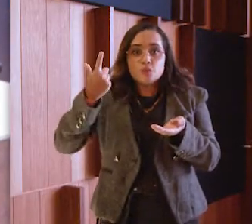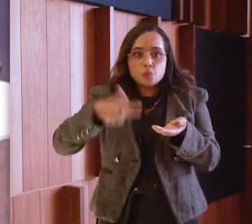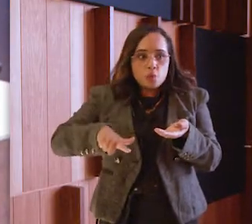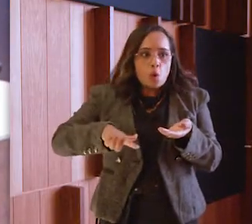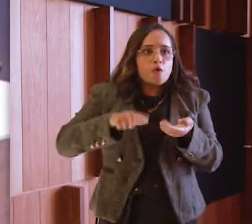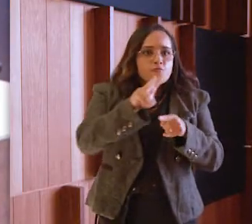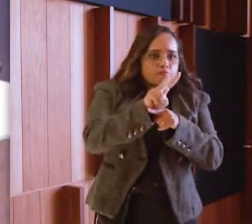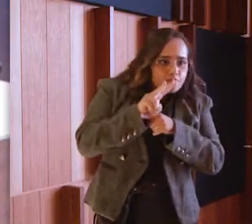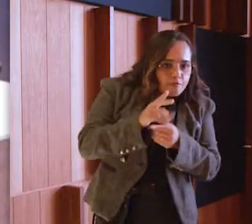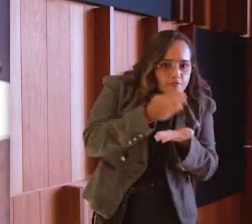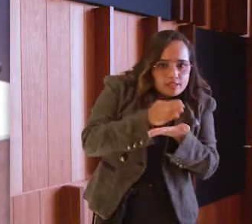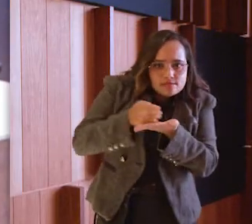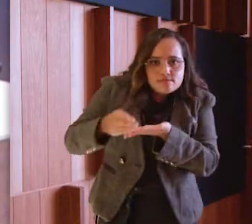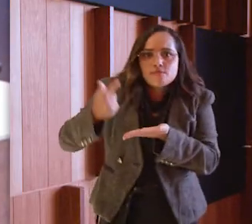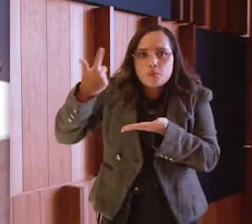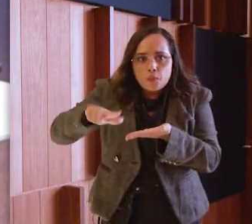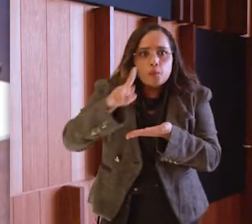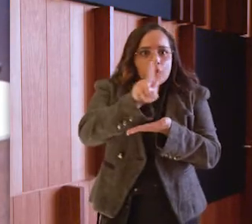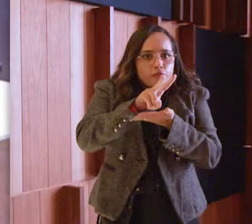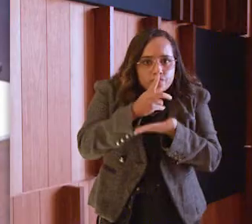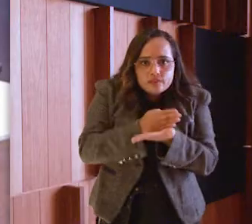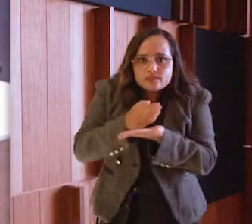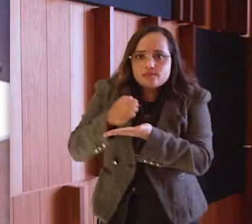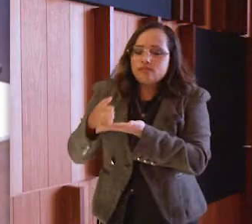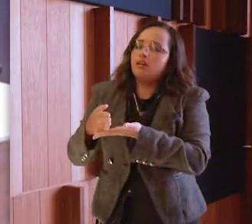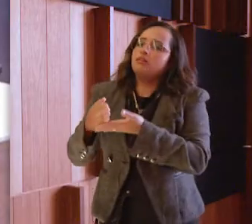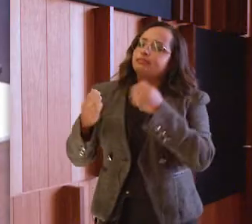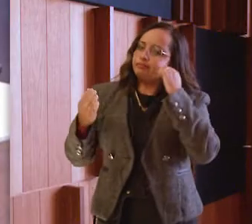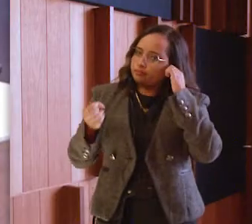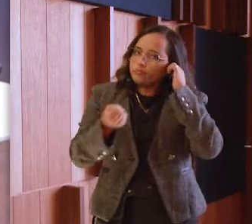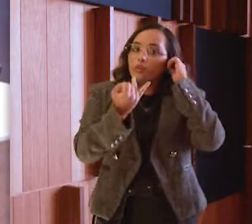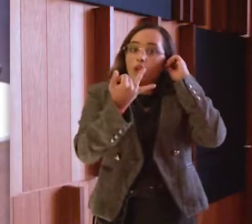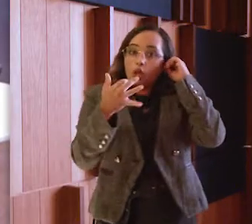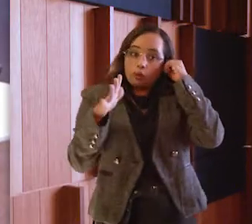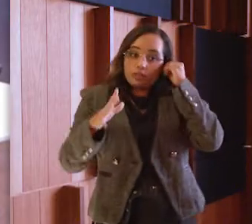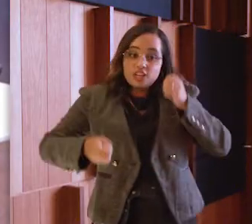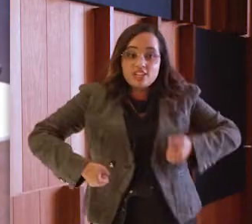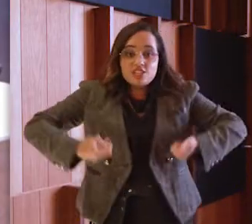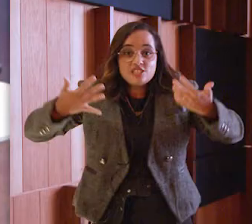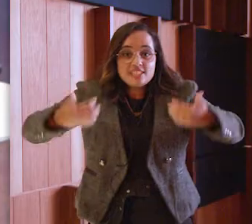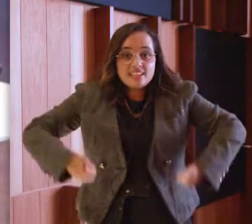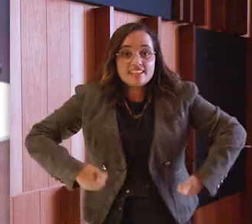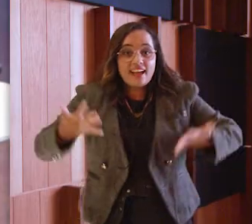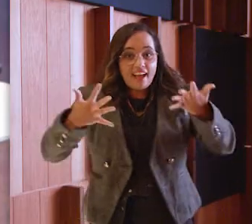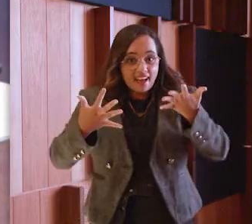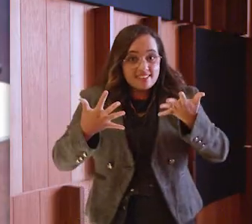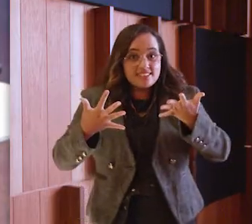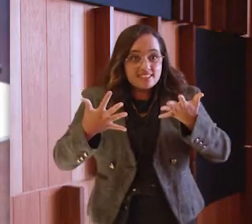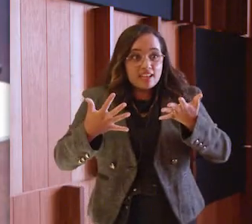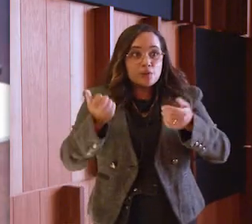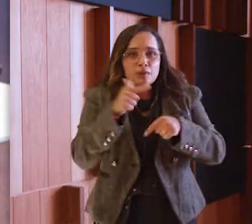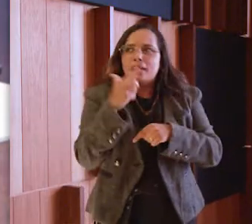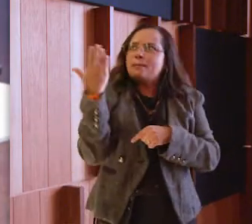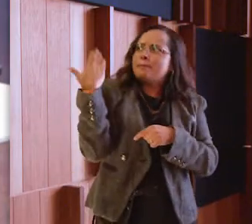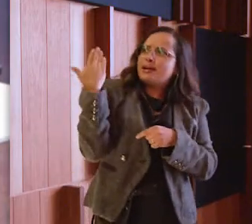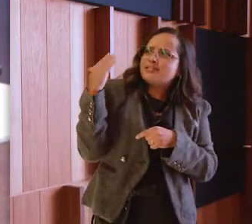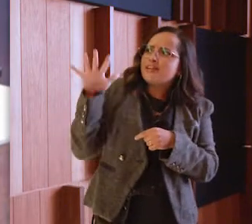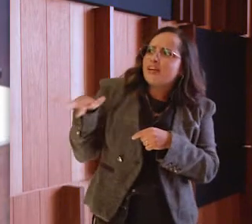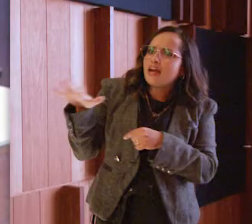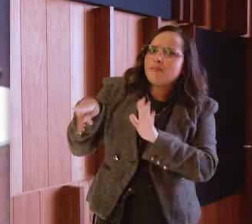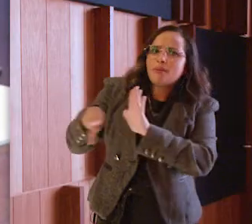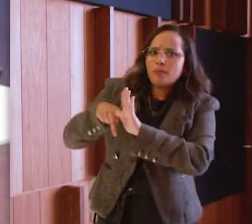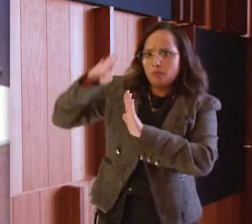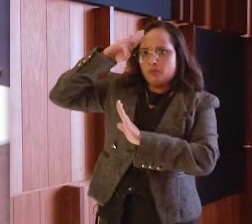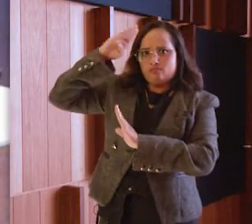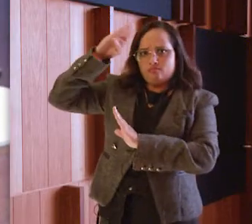military spending in the United States. The US is not the exception. China has even more debt across the board as a percentage of their